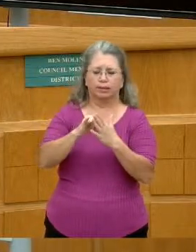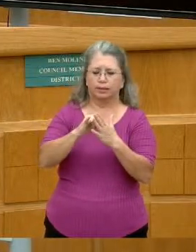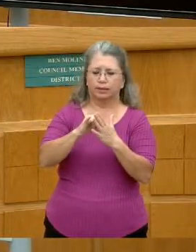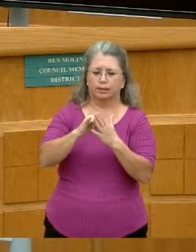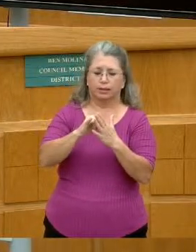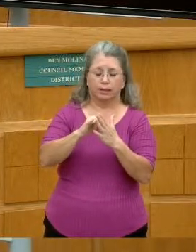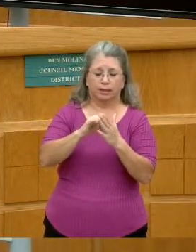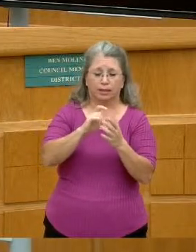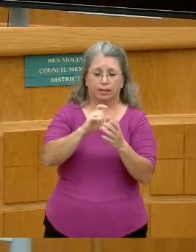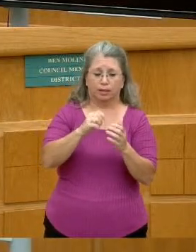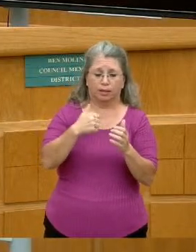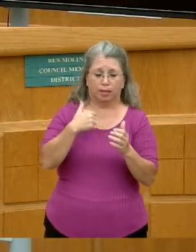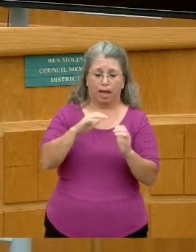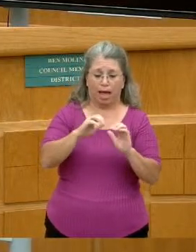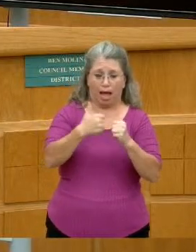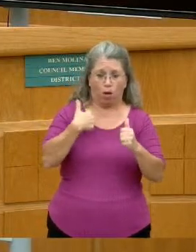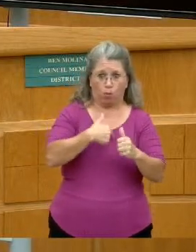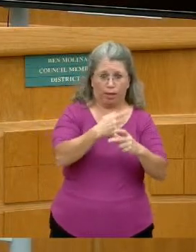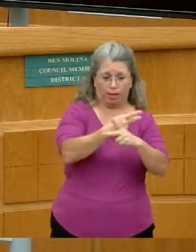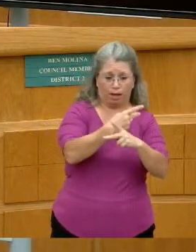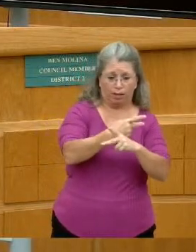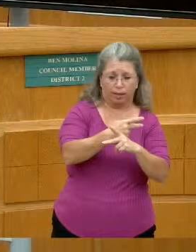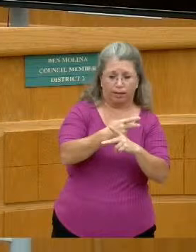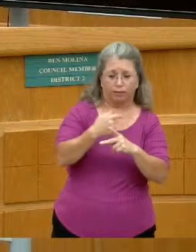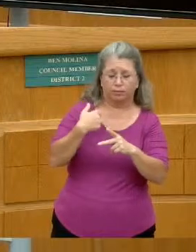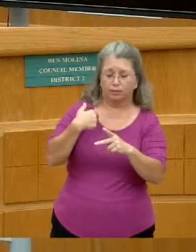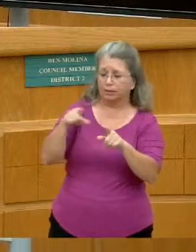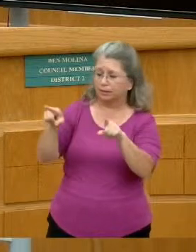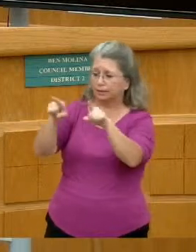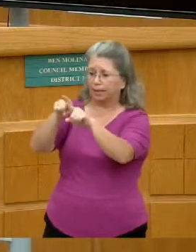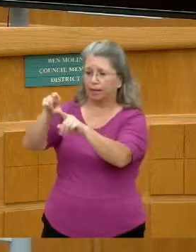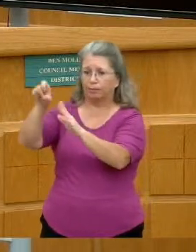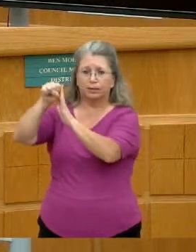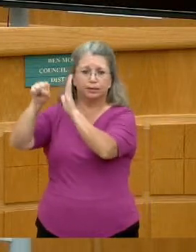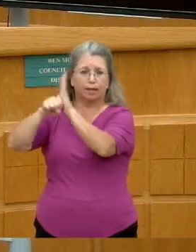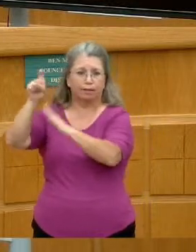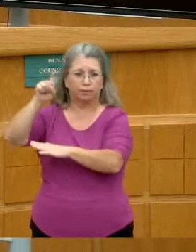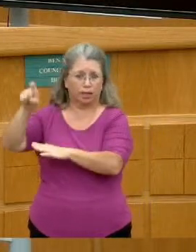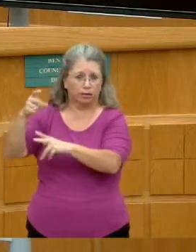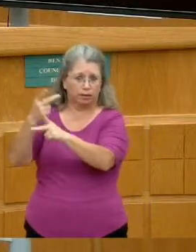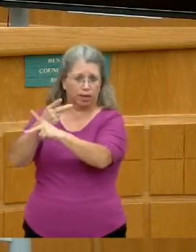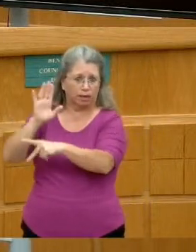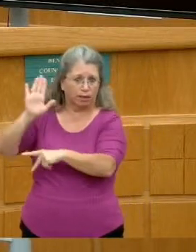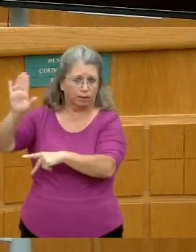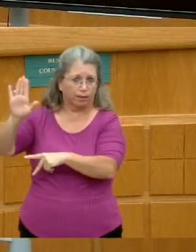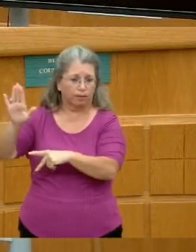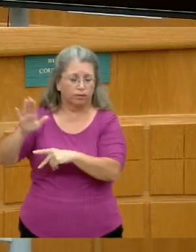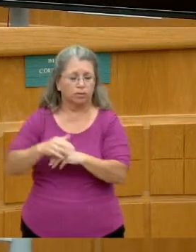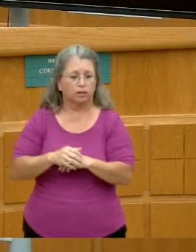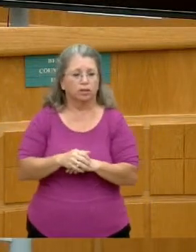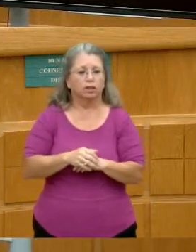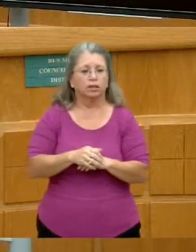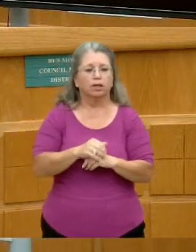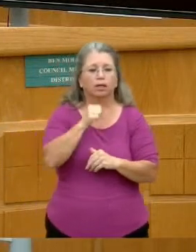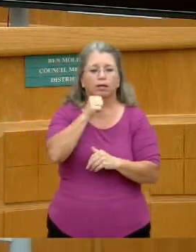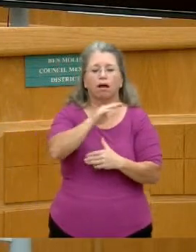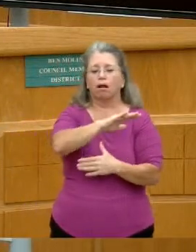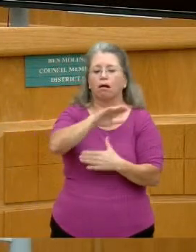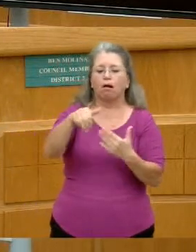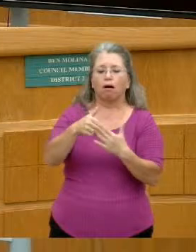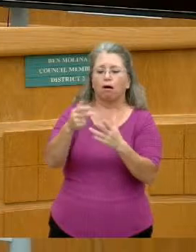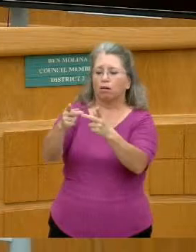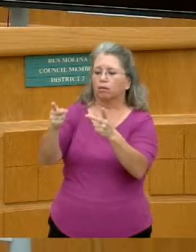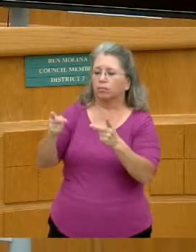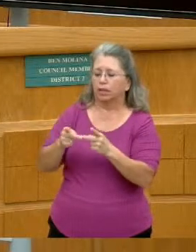the way that the state of Texas calculates it on their website. And not all locations that do testing